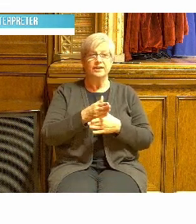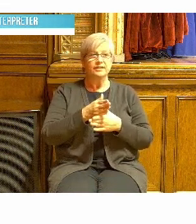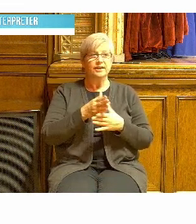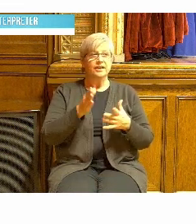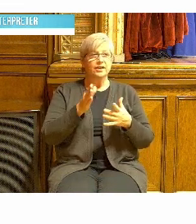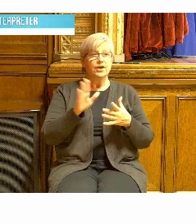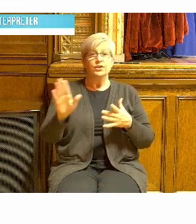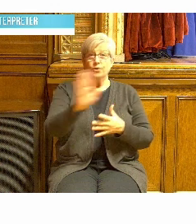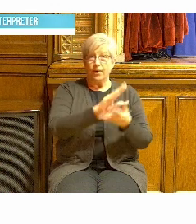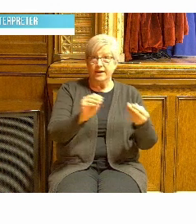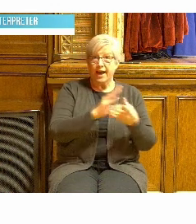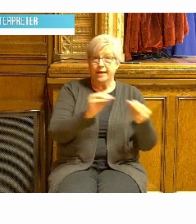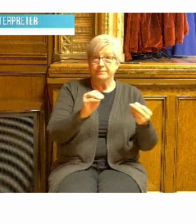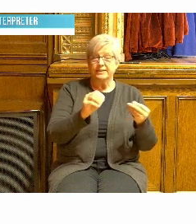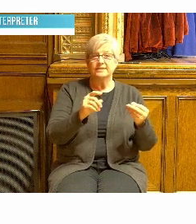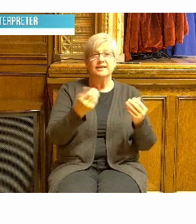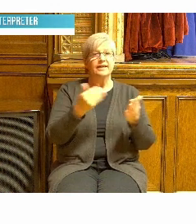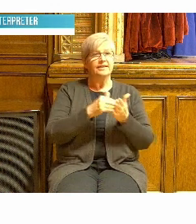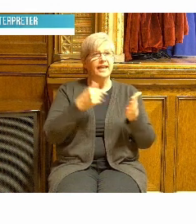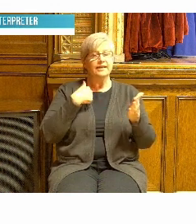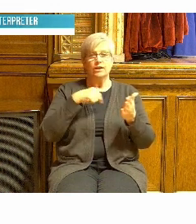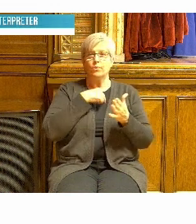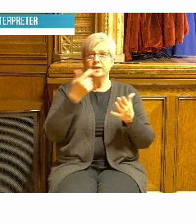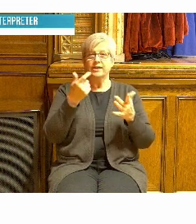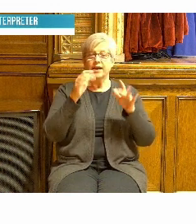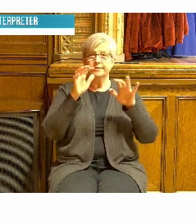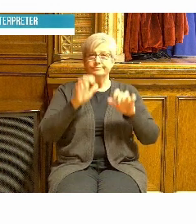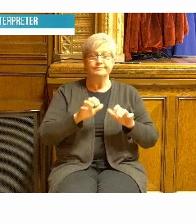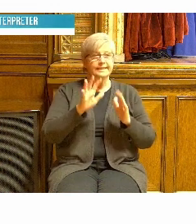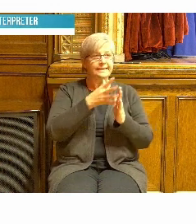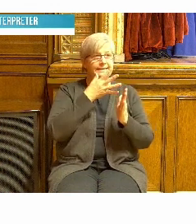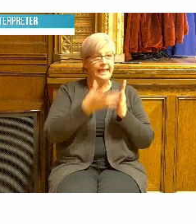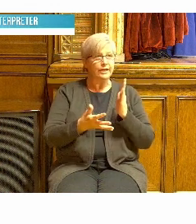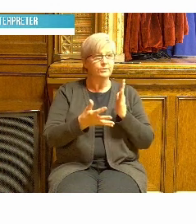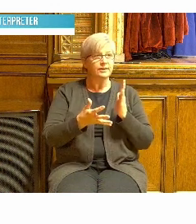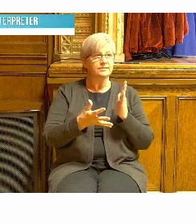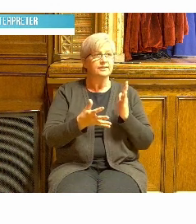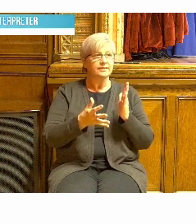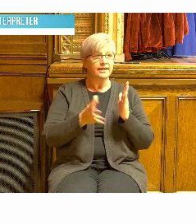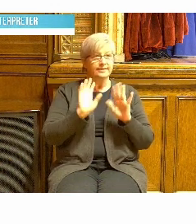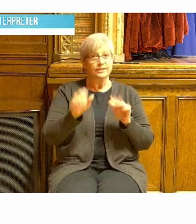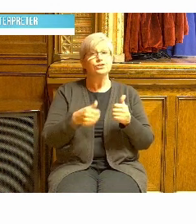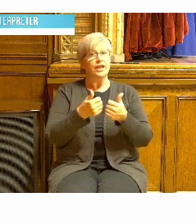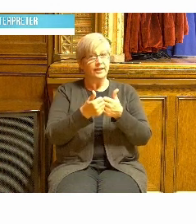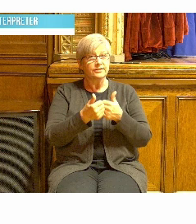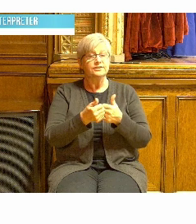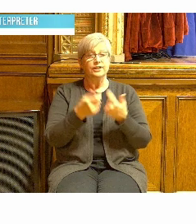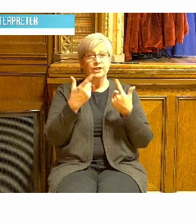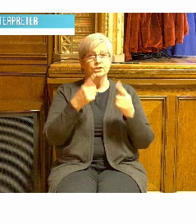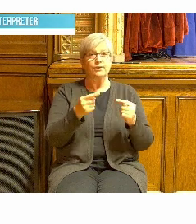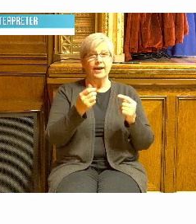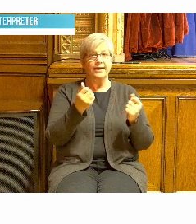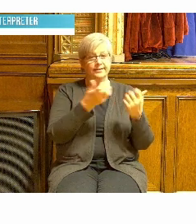your comments. We are working on getting those schedules up. It is certainly challenging making it all